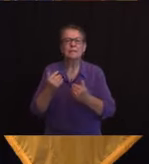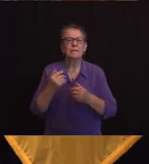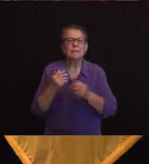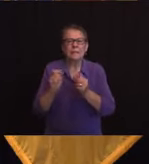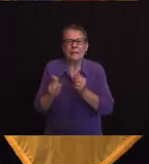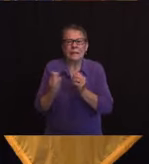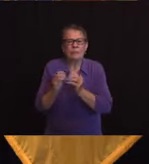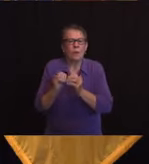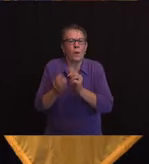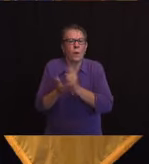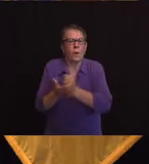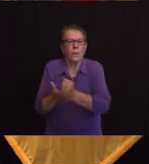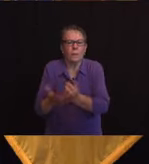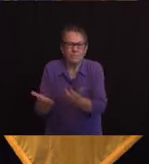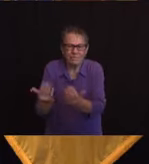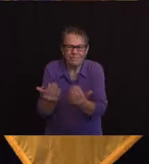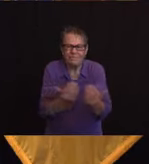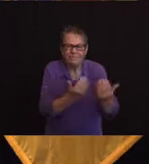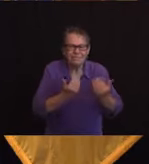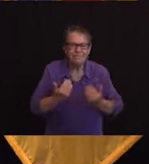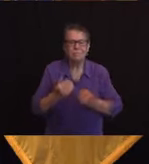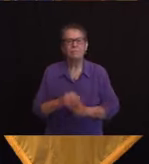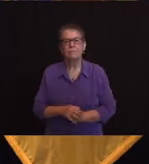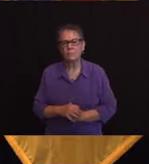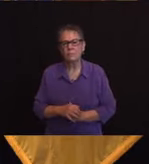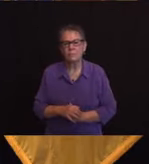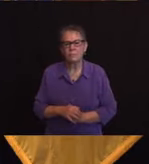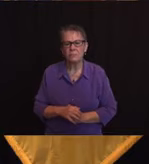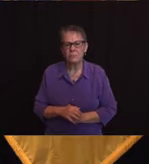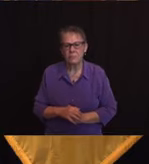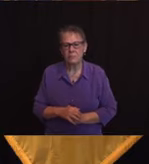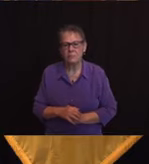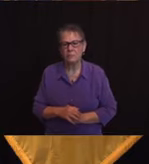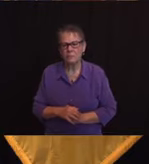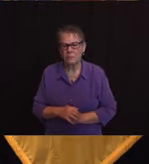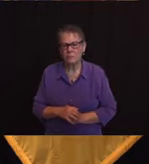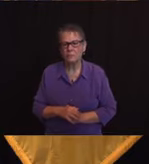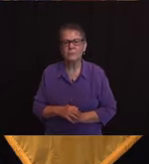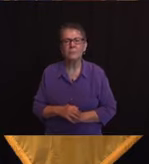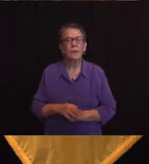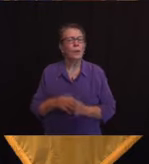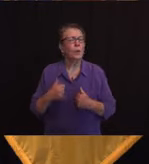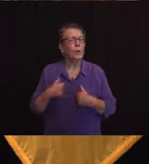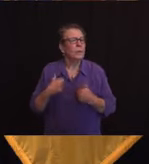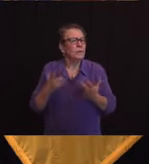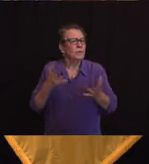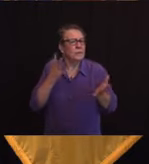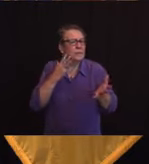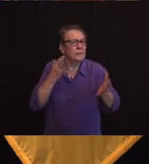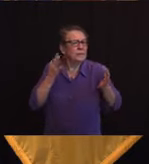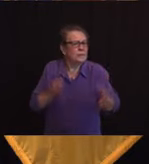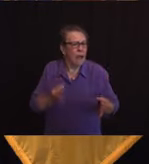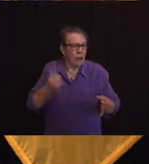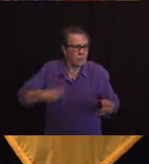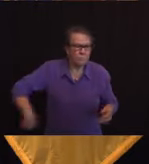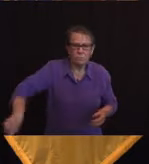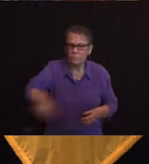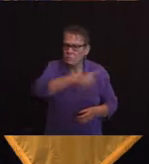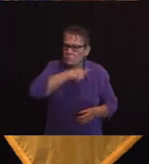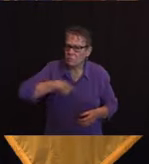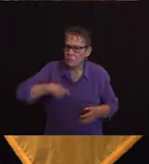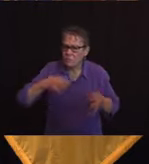message, but where we have made a conscious decision to reach into a certain demographic, it's borne fruit.